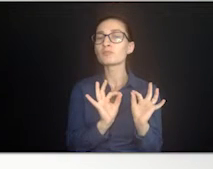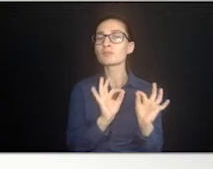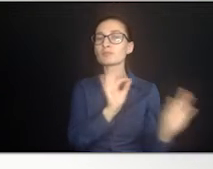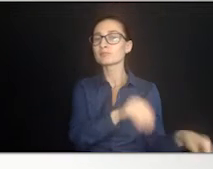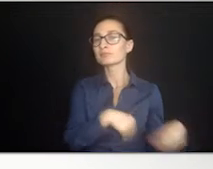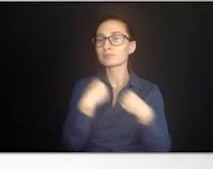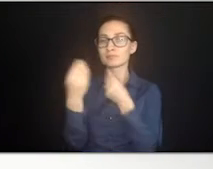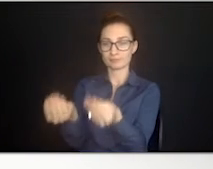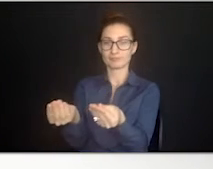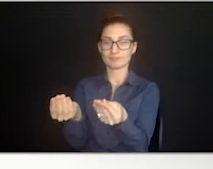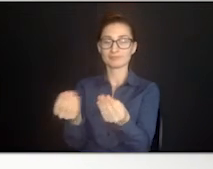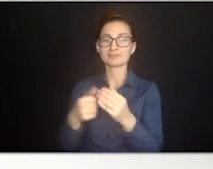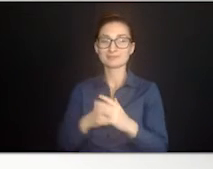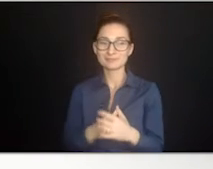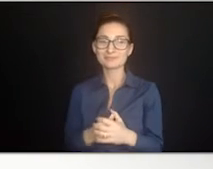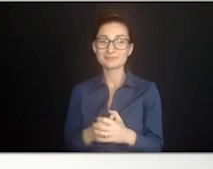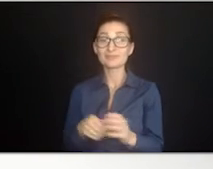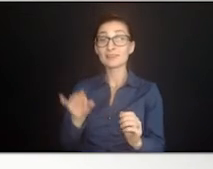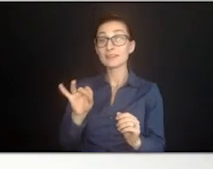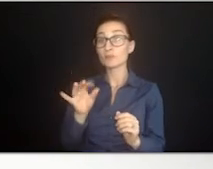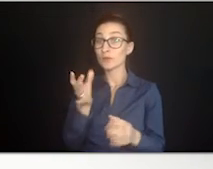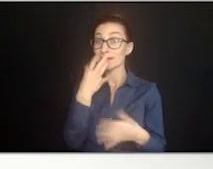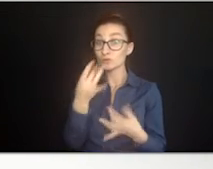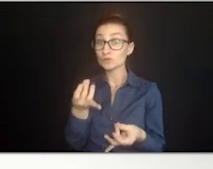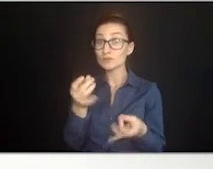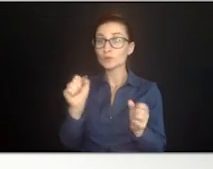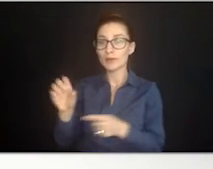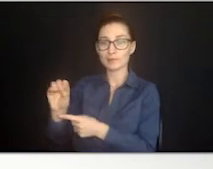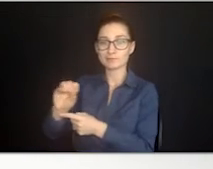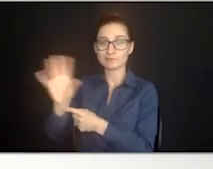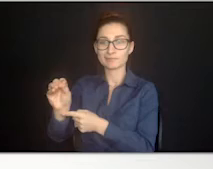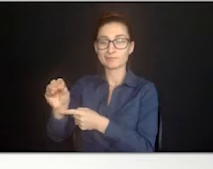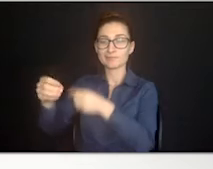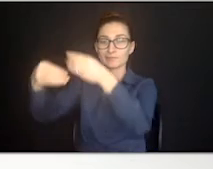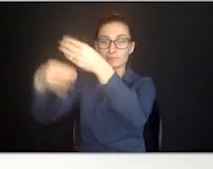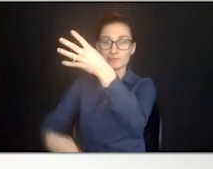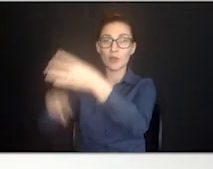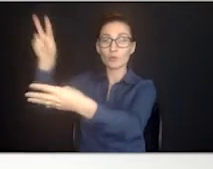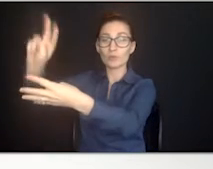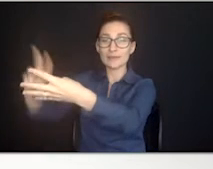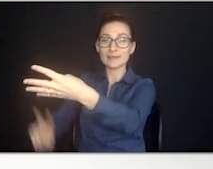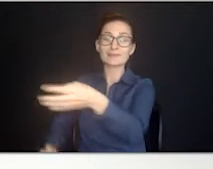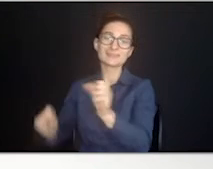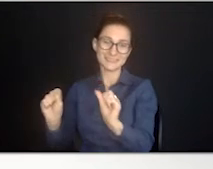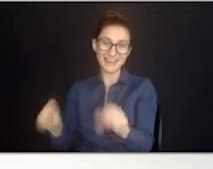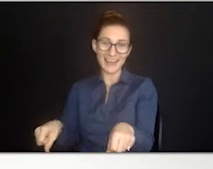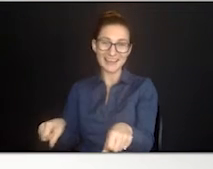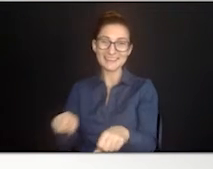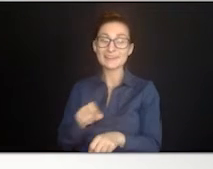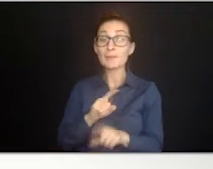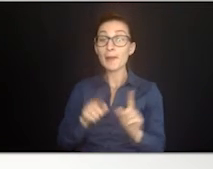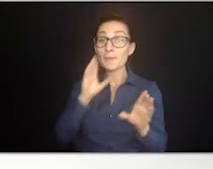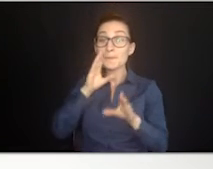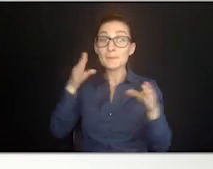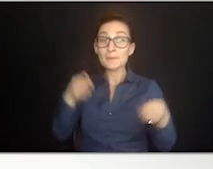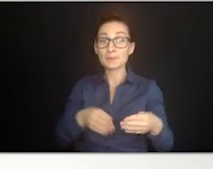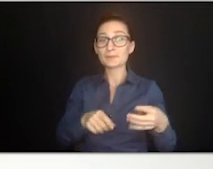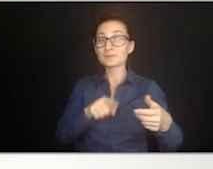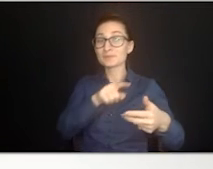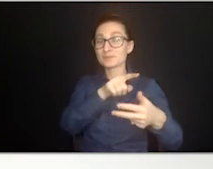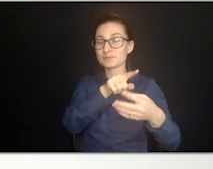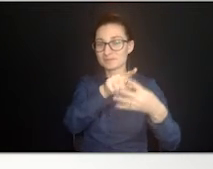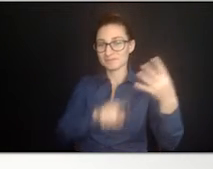think about what that means. If you'd like to read the whole thing, of course, you can QR code and go to the link. But what we want to focus on is a student